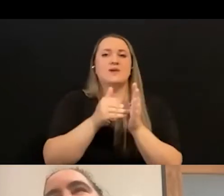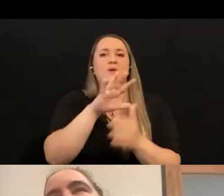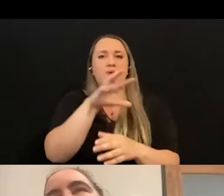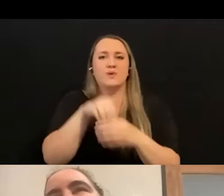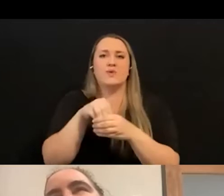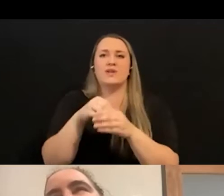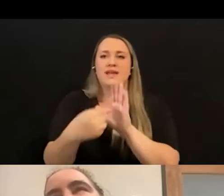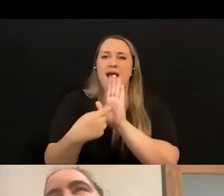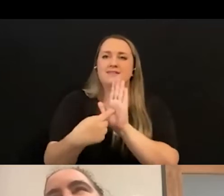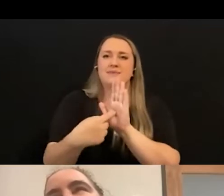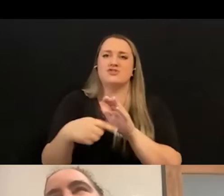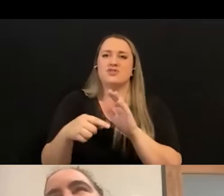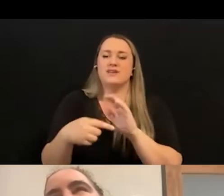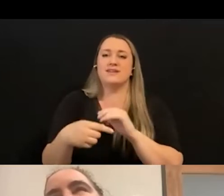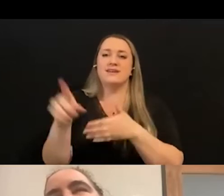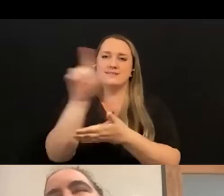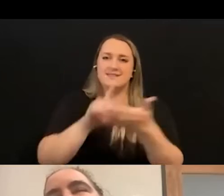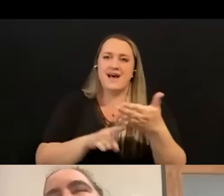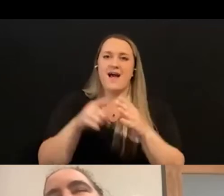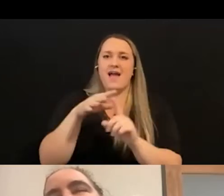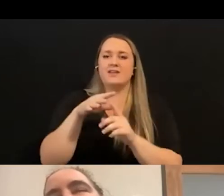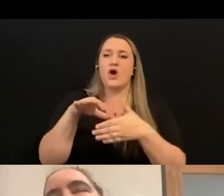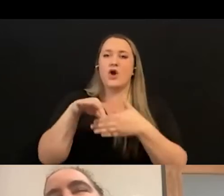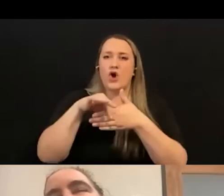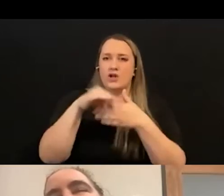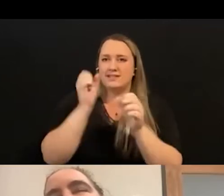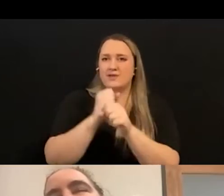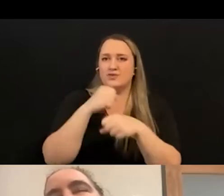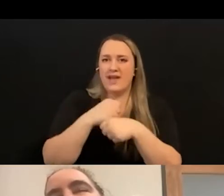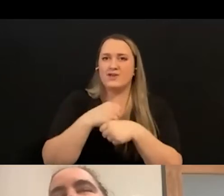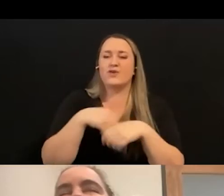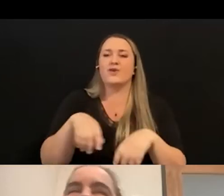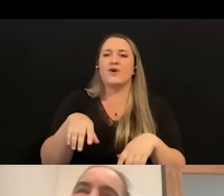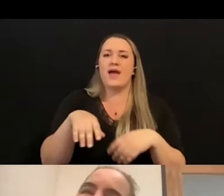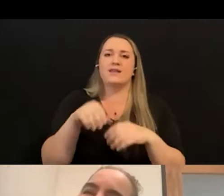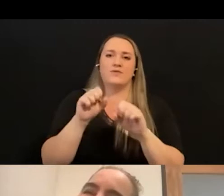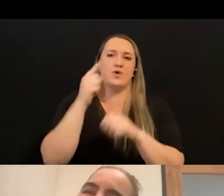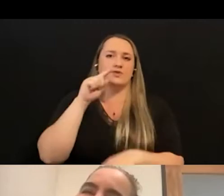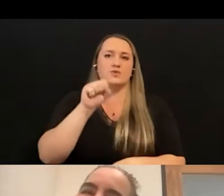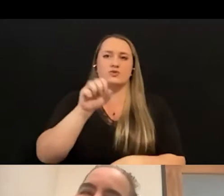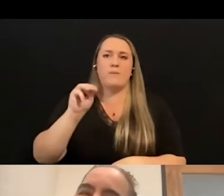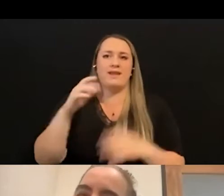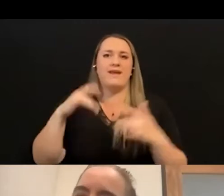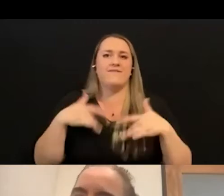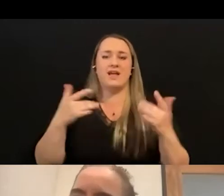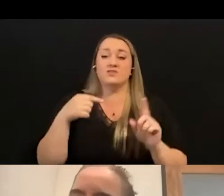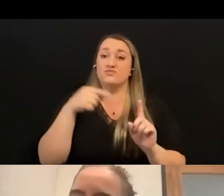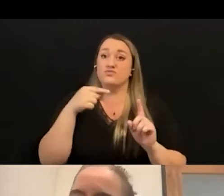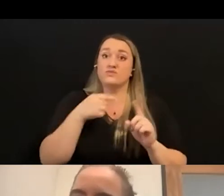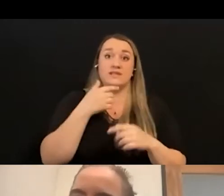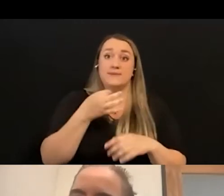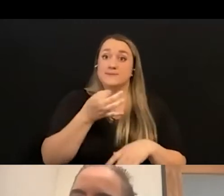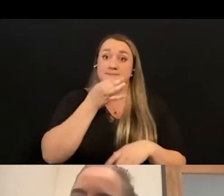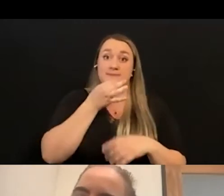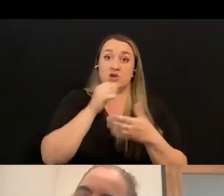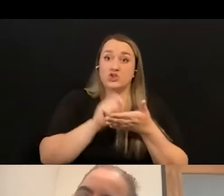design, content creation, social media, and events. Eimear is also an experienced journalist and editor and